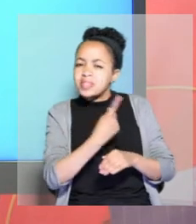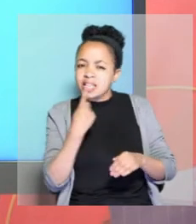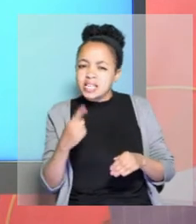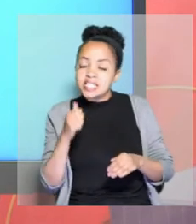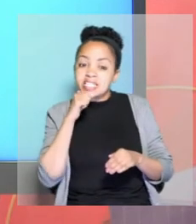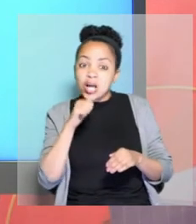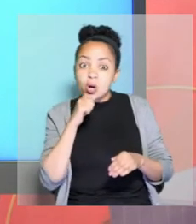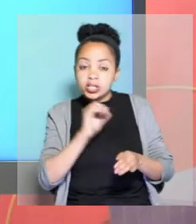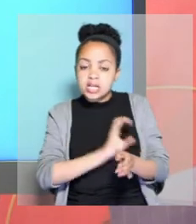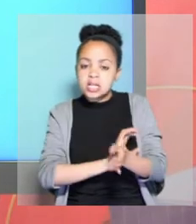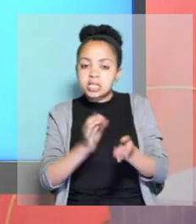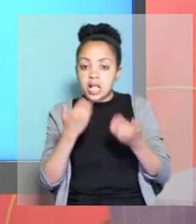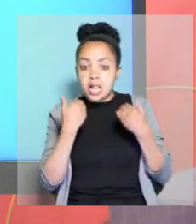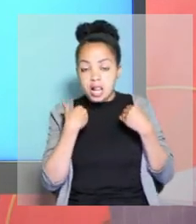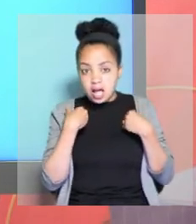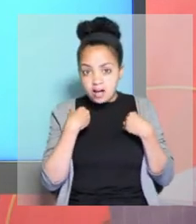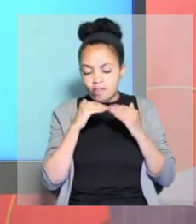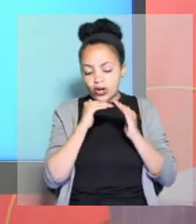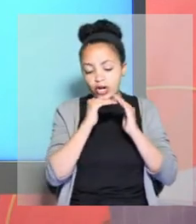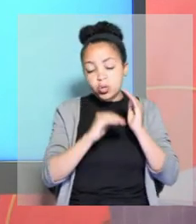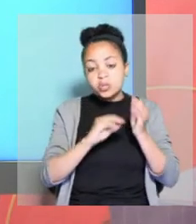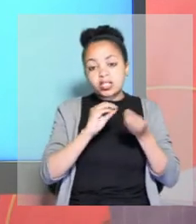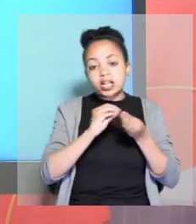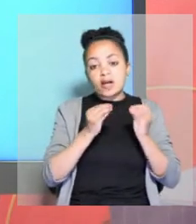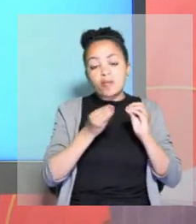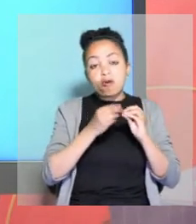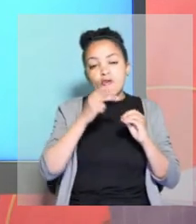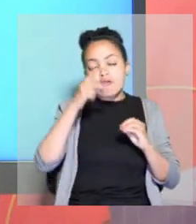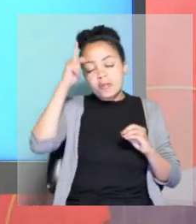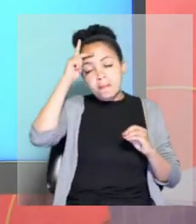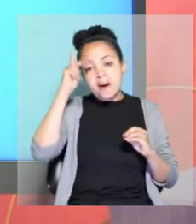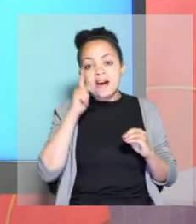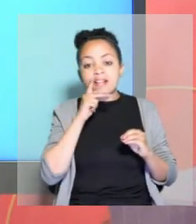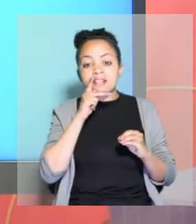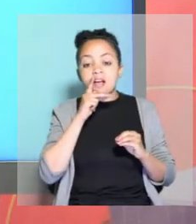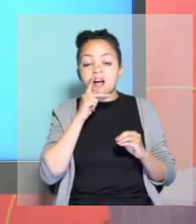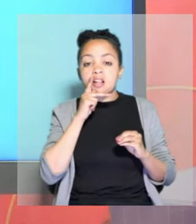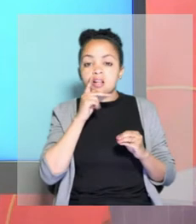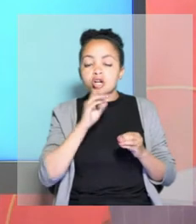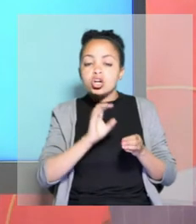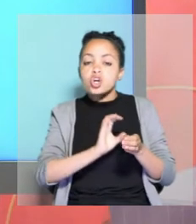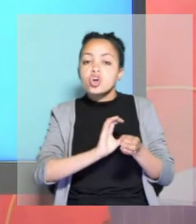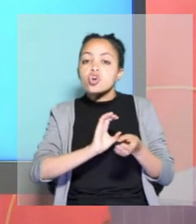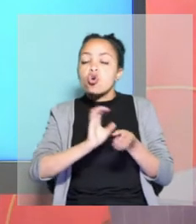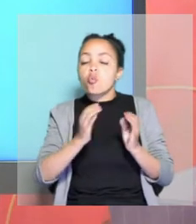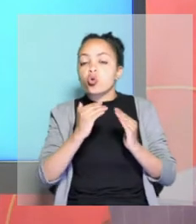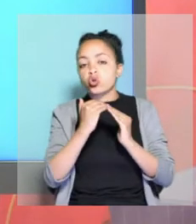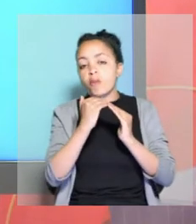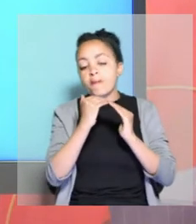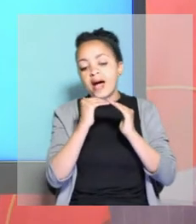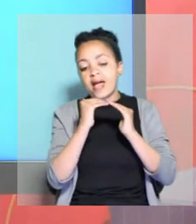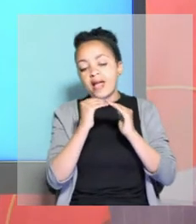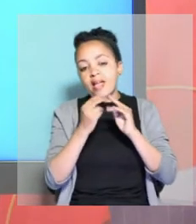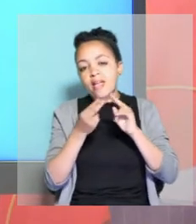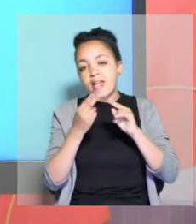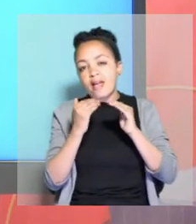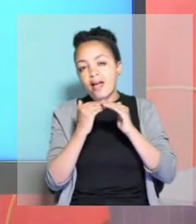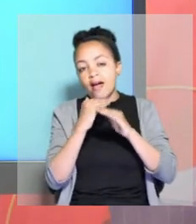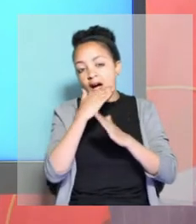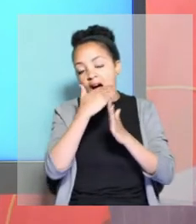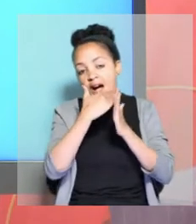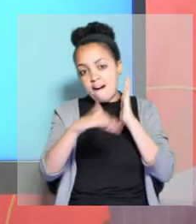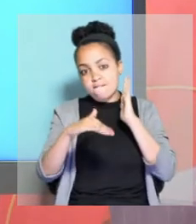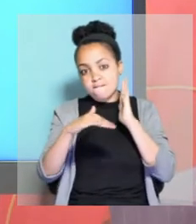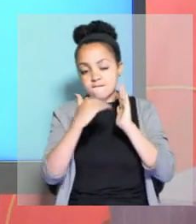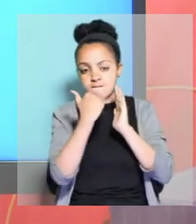cannot reduce the number of parental chromosomes by half is the parental chromosome